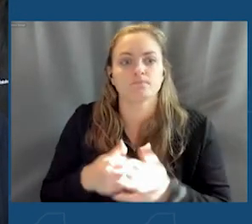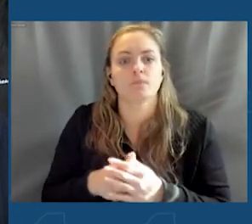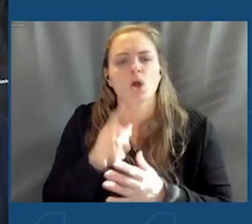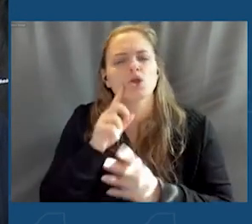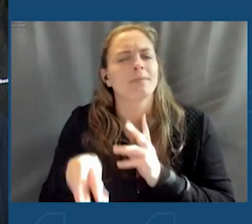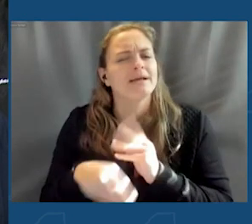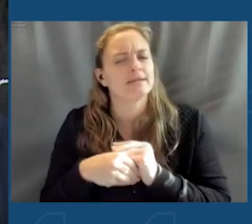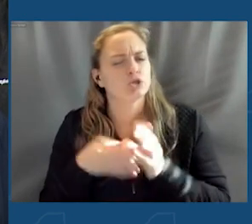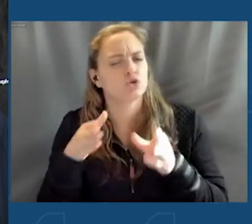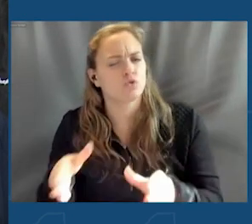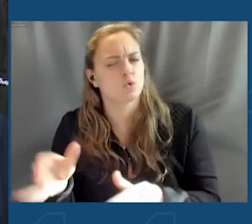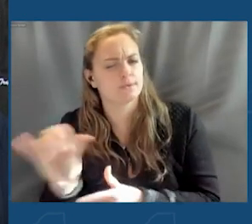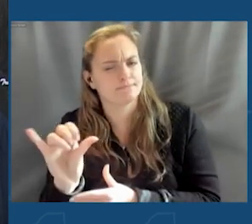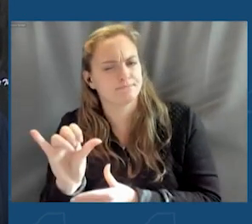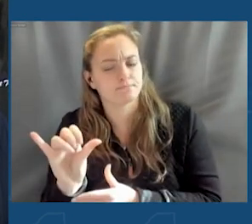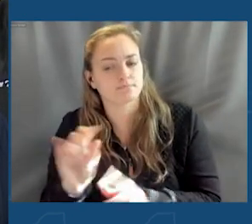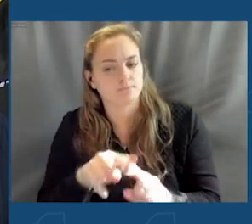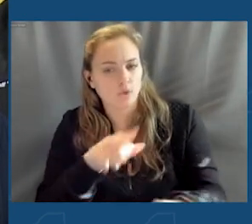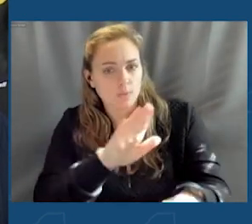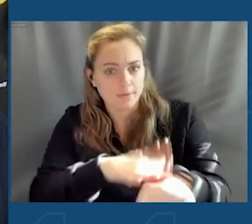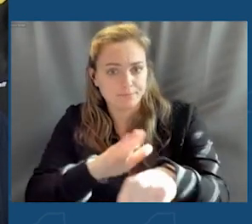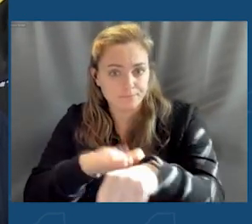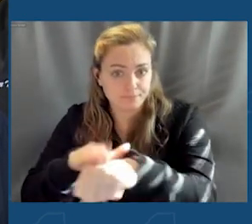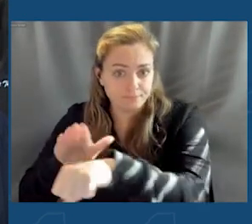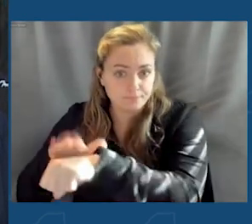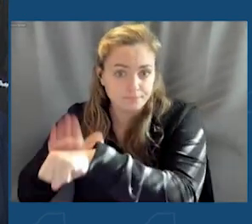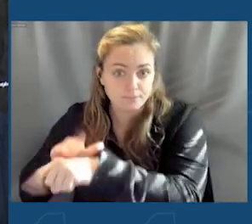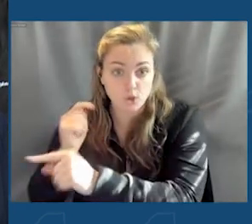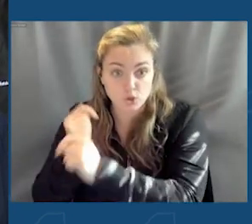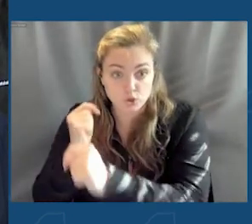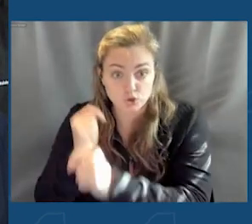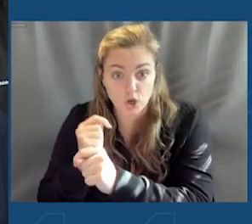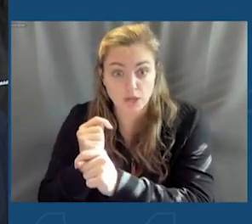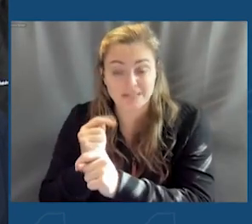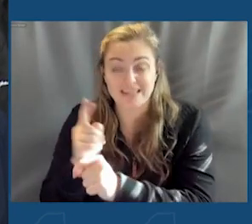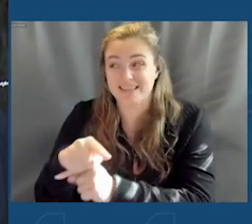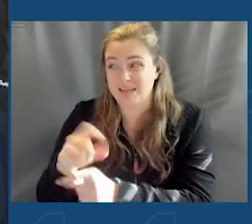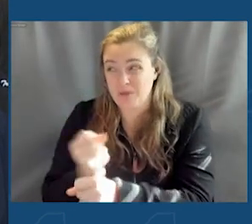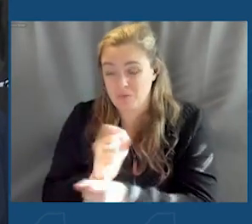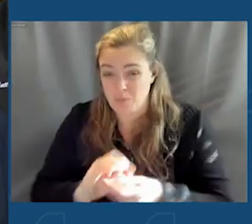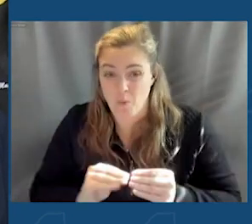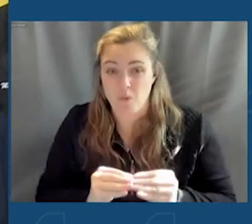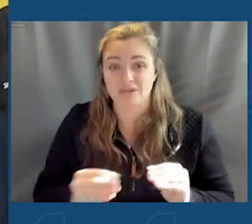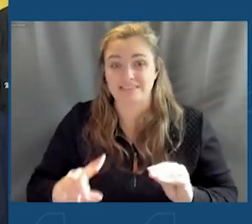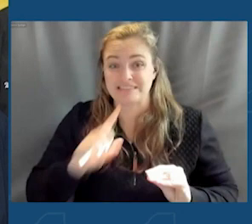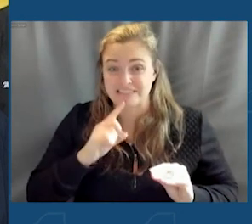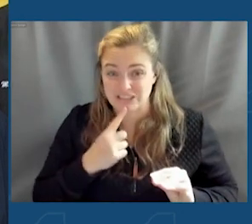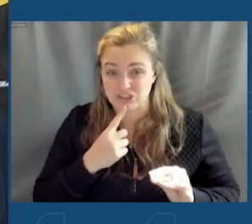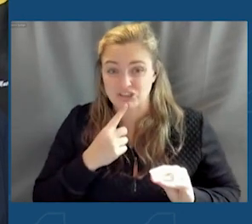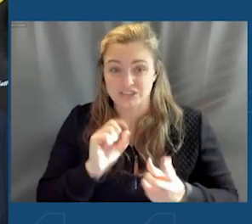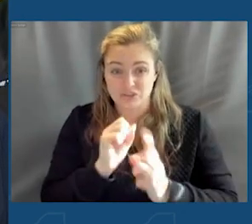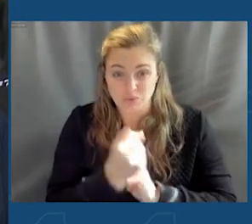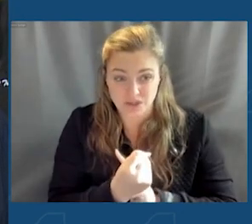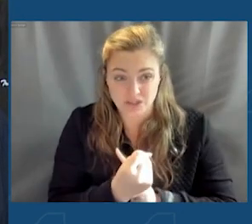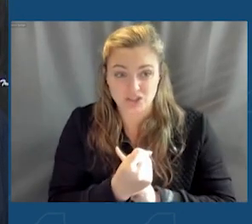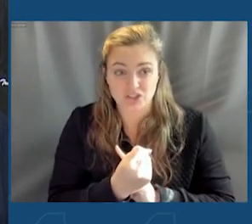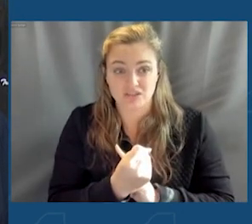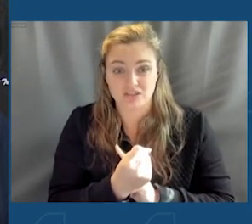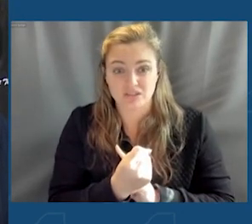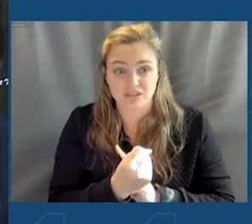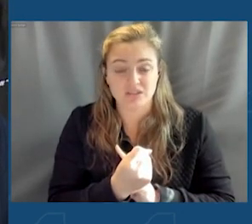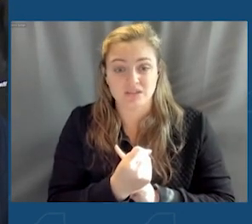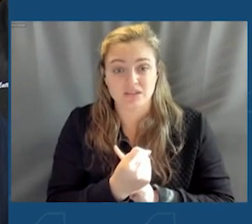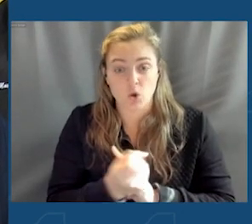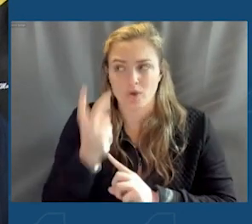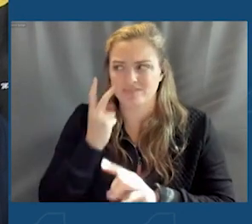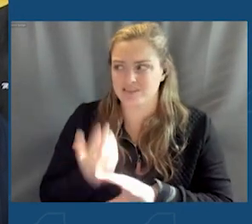that sends an early warning to the trucks that create the most dire situations on our highways. When they jackknife, as we saw in